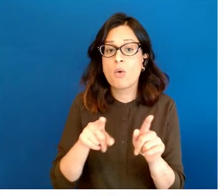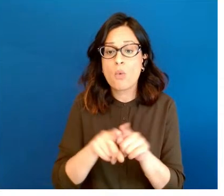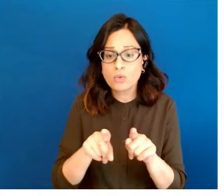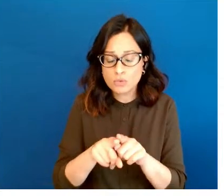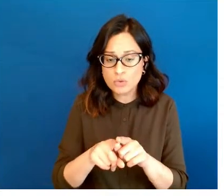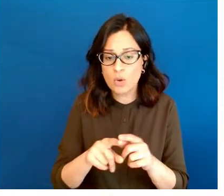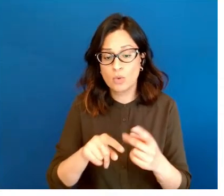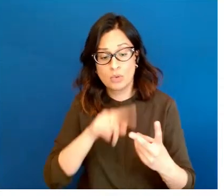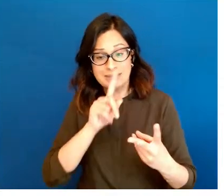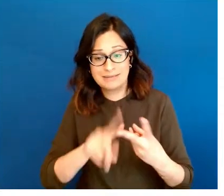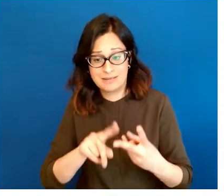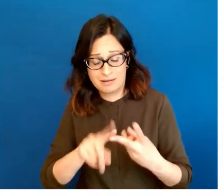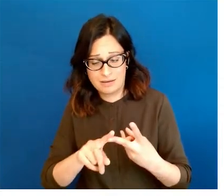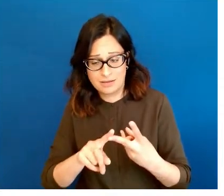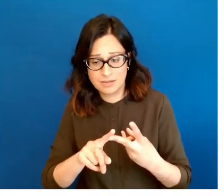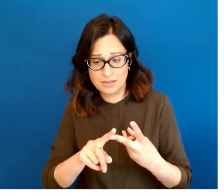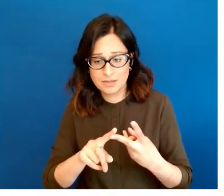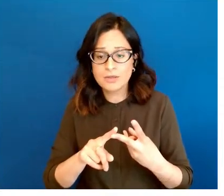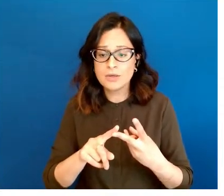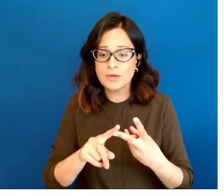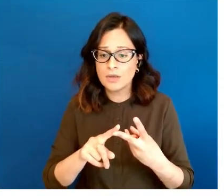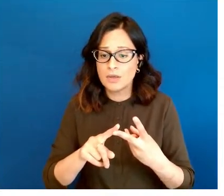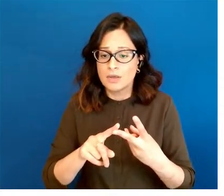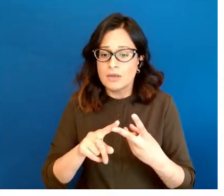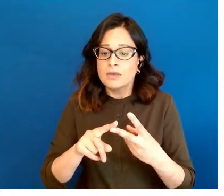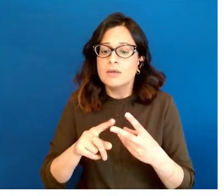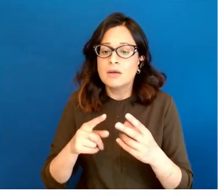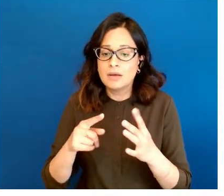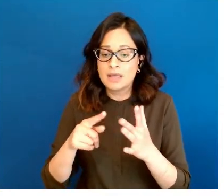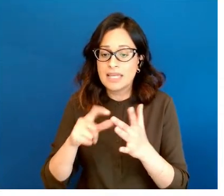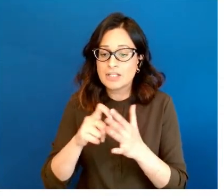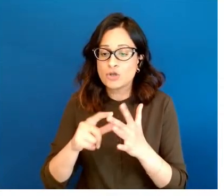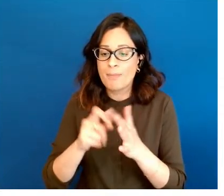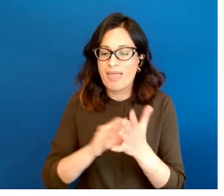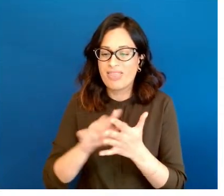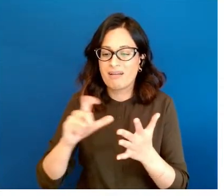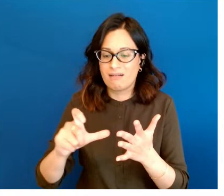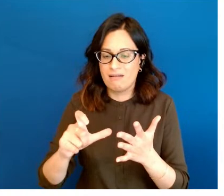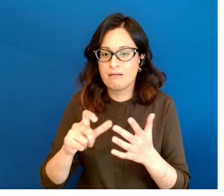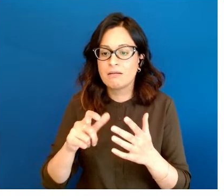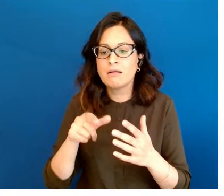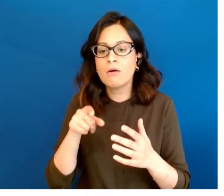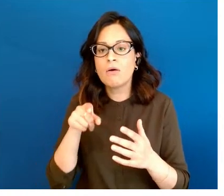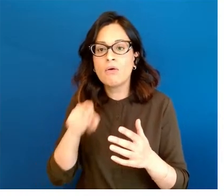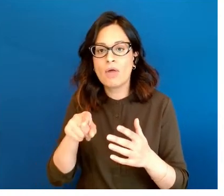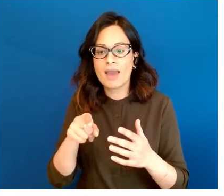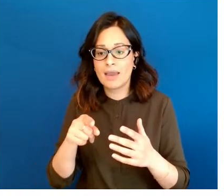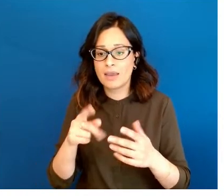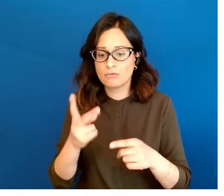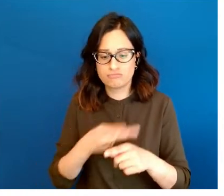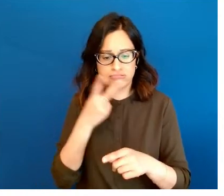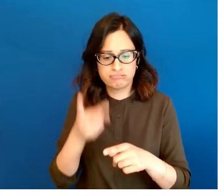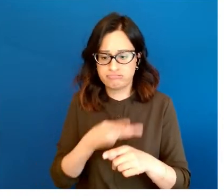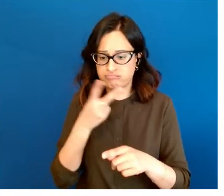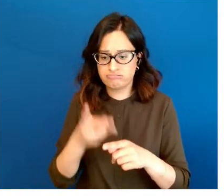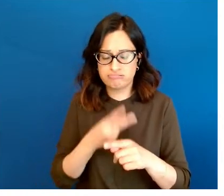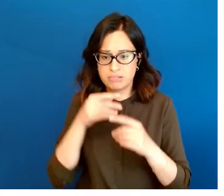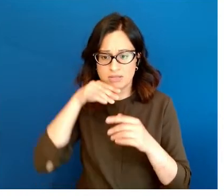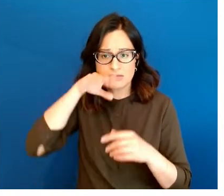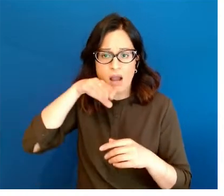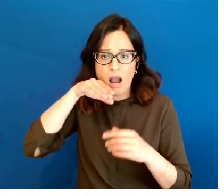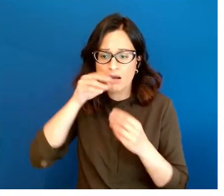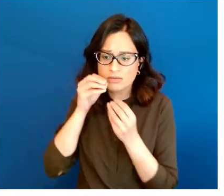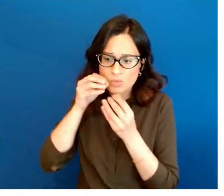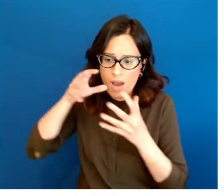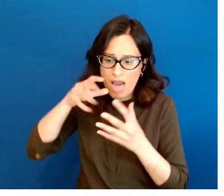are autoimmune conditions, internally driven, associated with recurrent hives or mouth or tongue swellings, which are